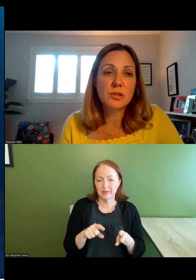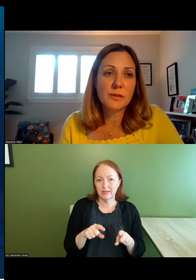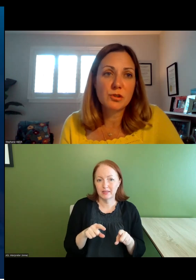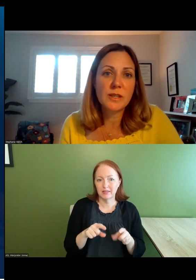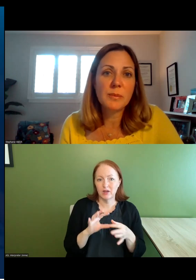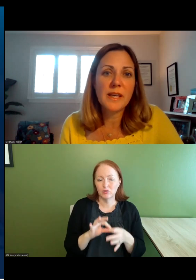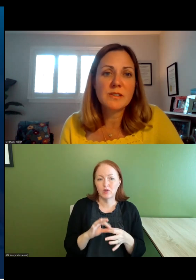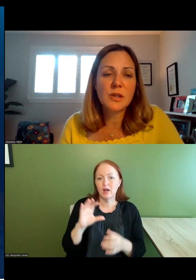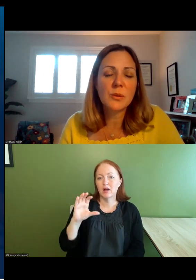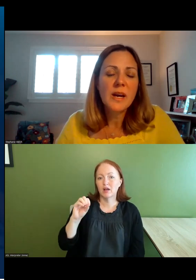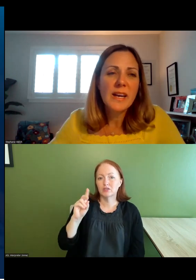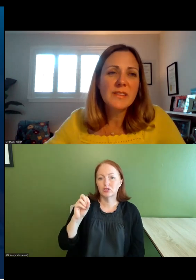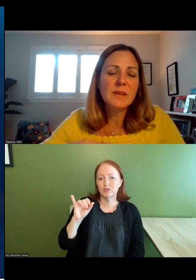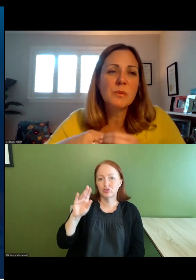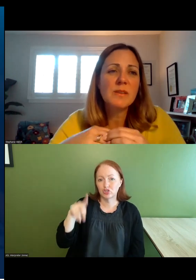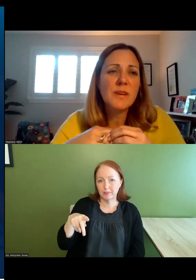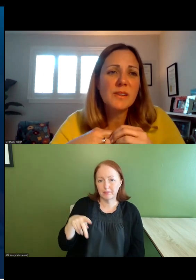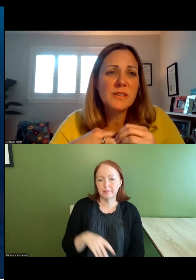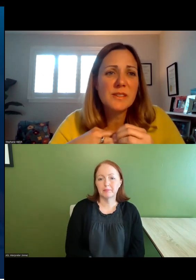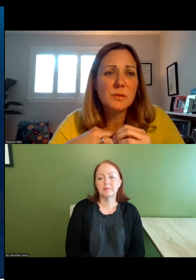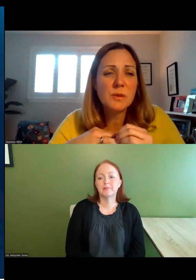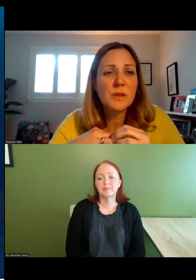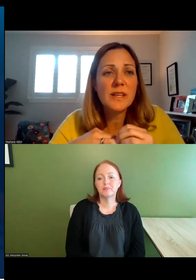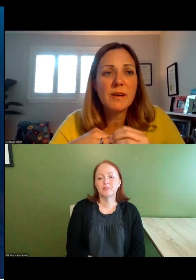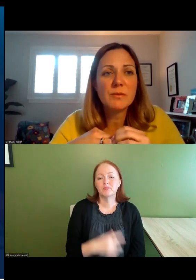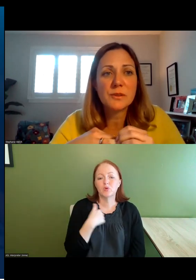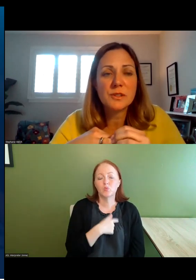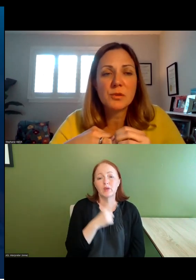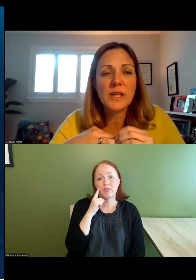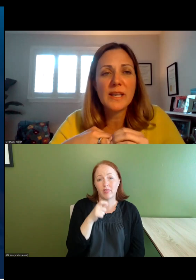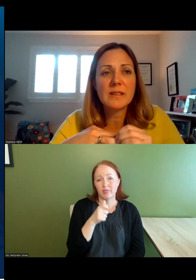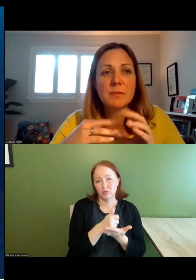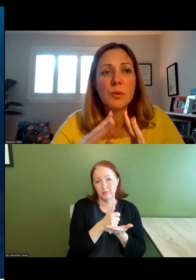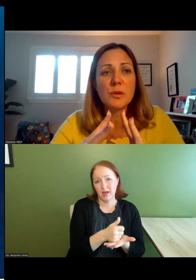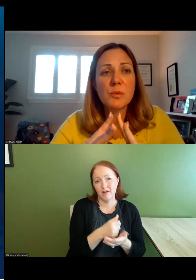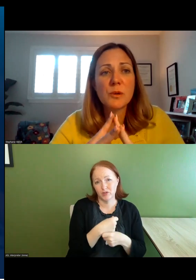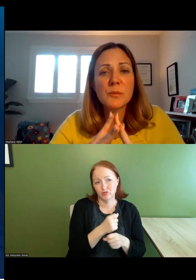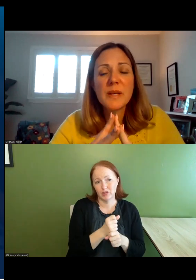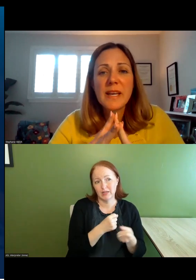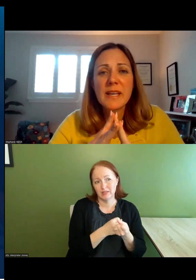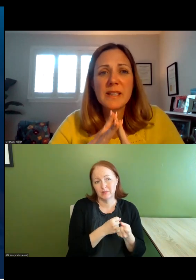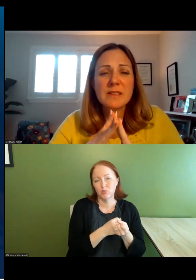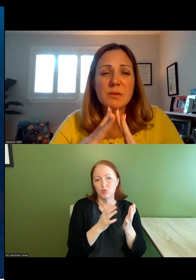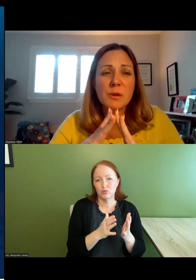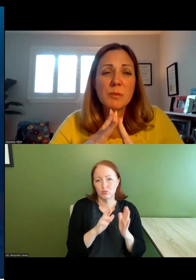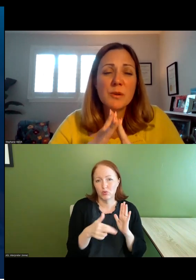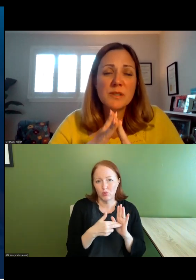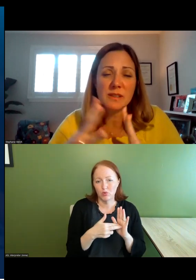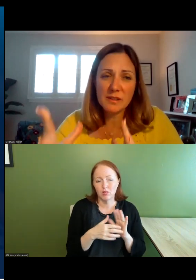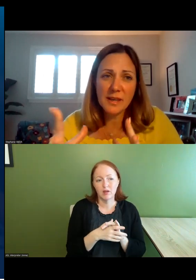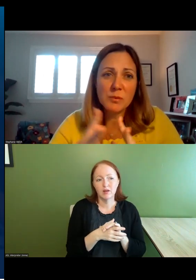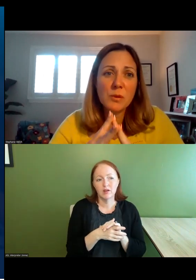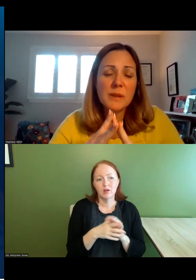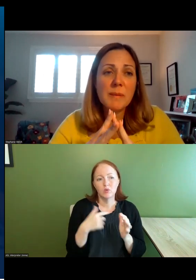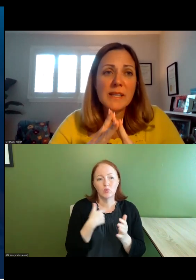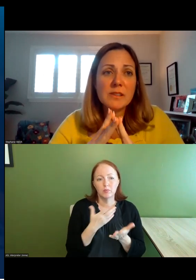around conservatorship. And so I think we felt that this would be really helpful to create a supporter role. And we're proposing